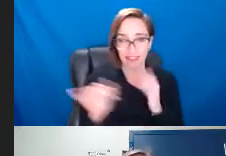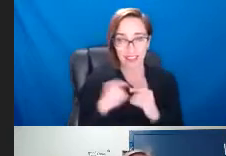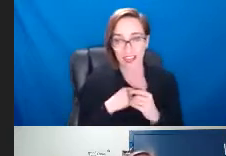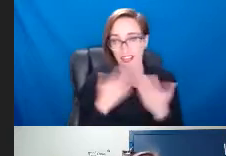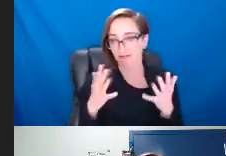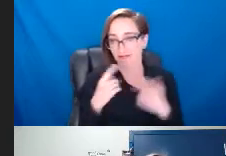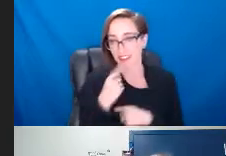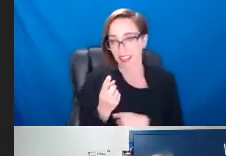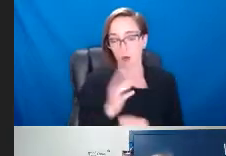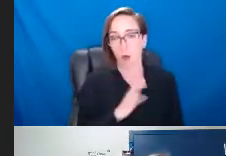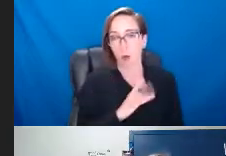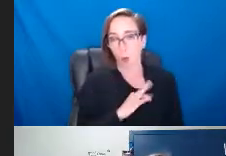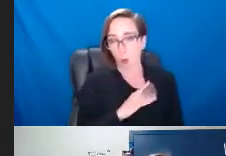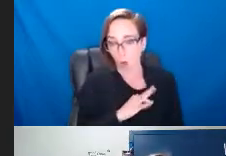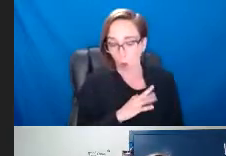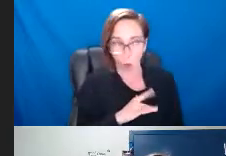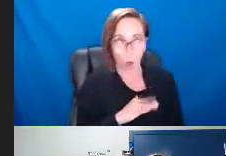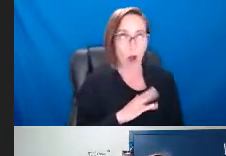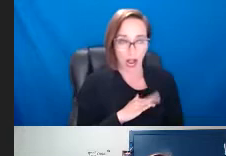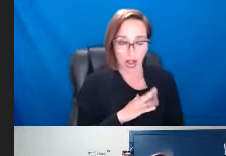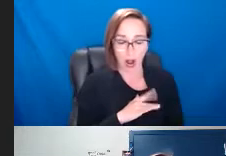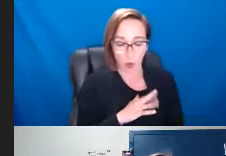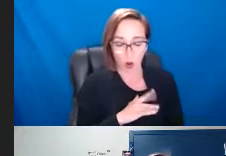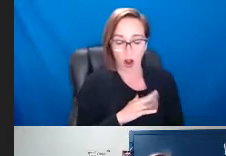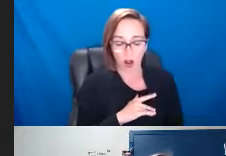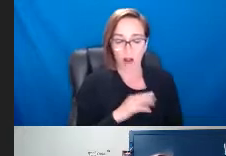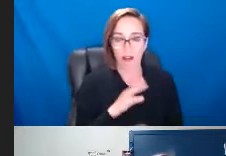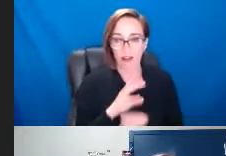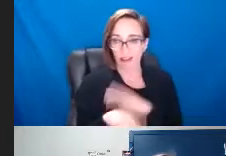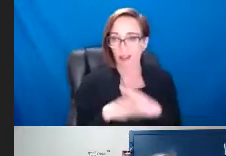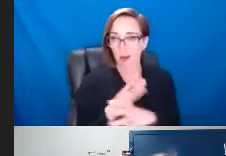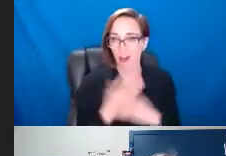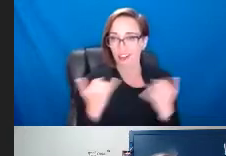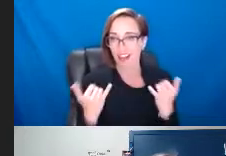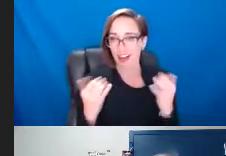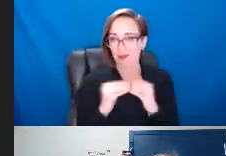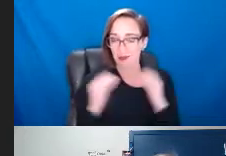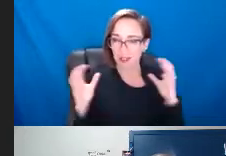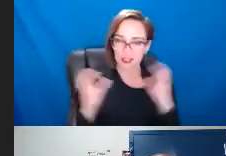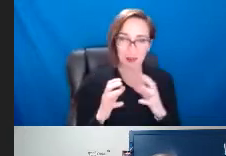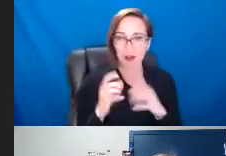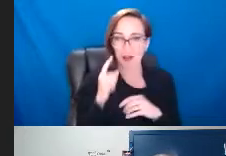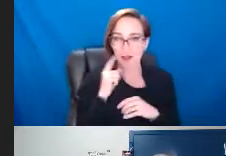really made the world smaller for deafblind individuals.